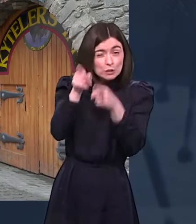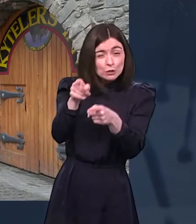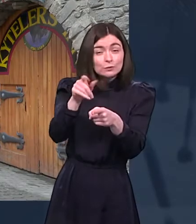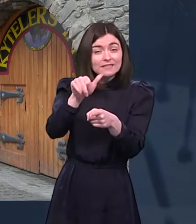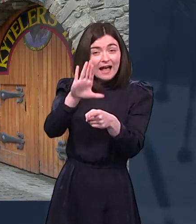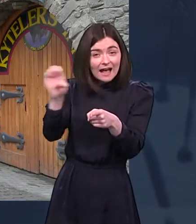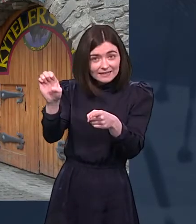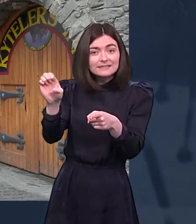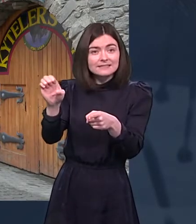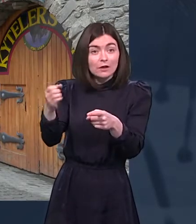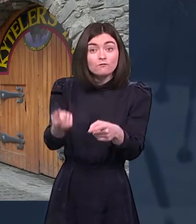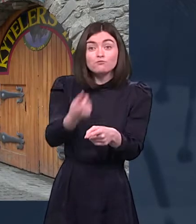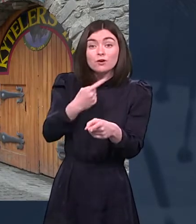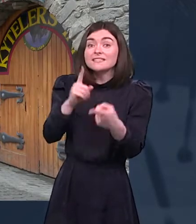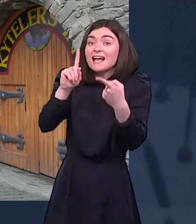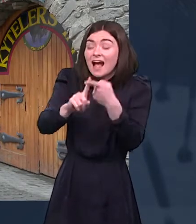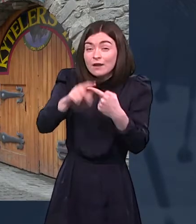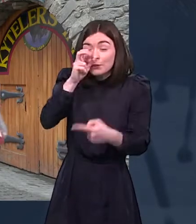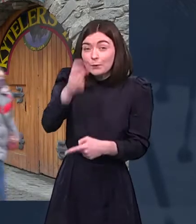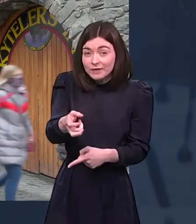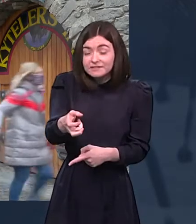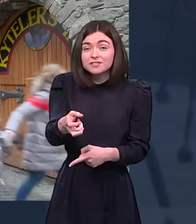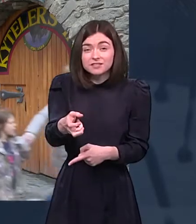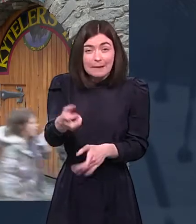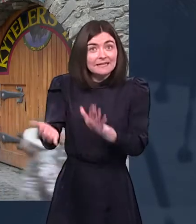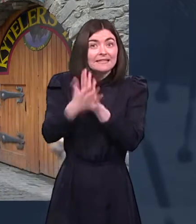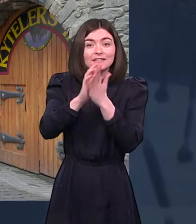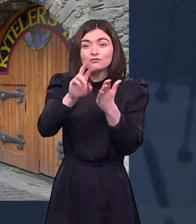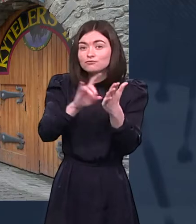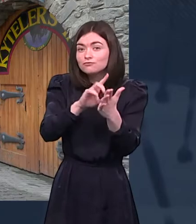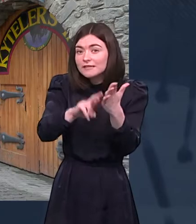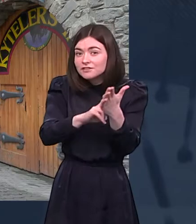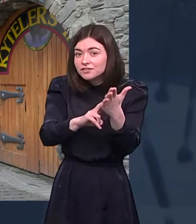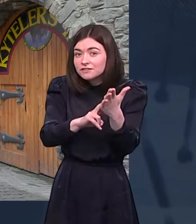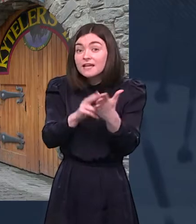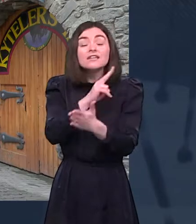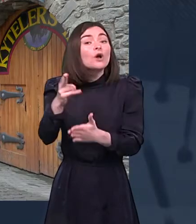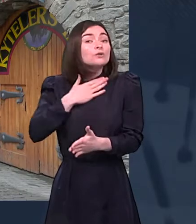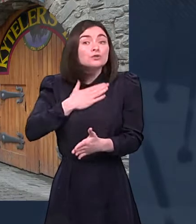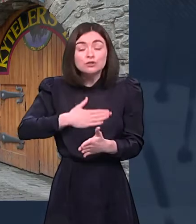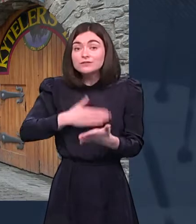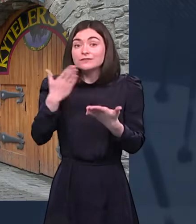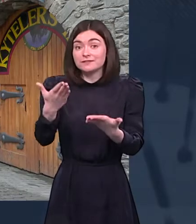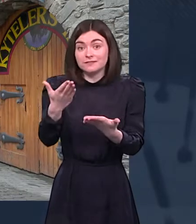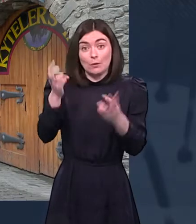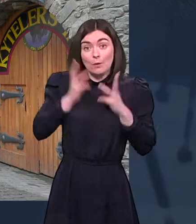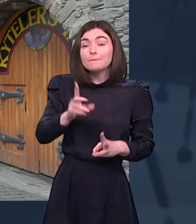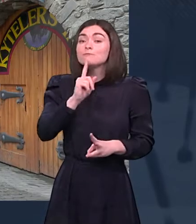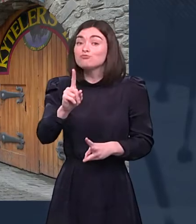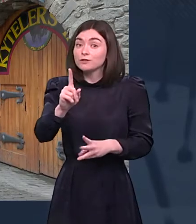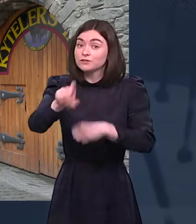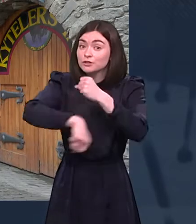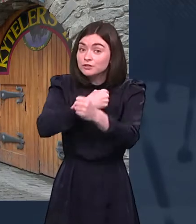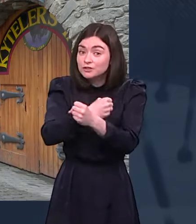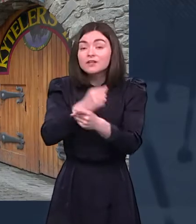heresy and witchcraft. Not just Alice, but also her son from her first relationship, William, and her